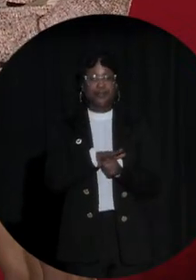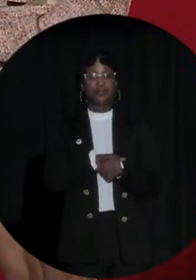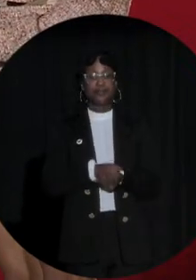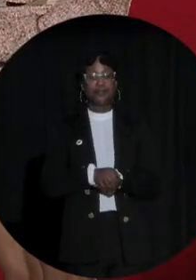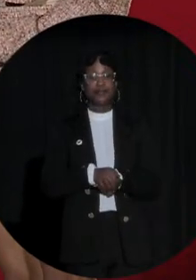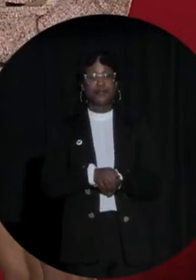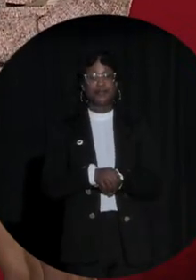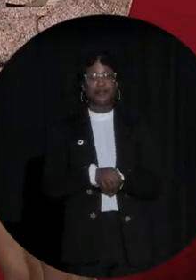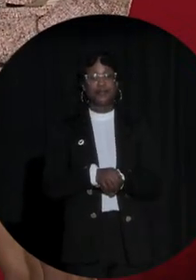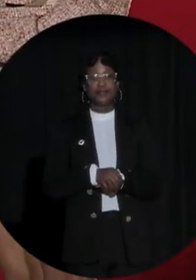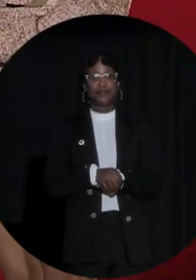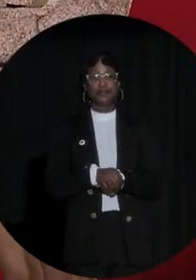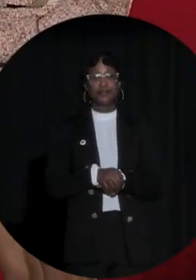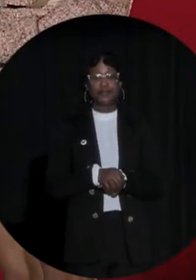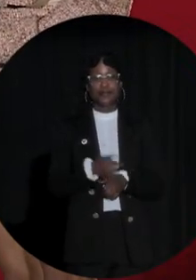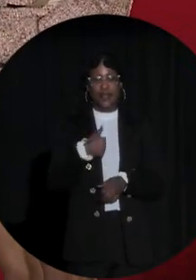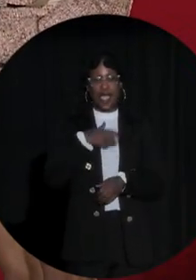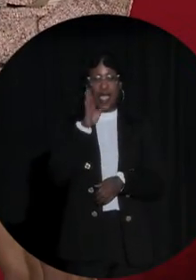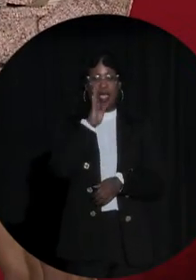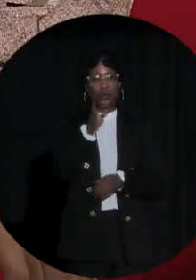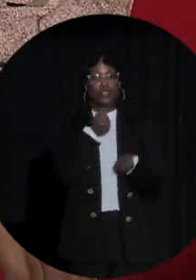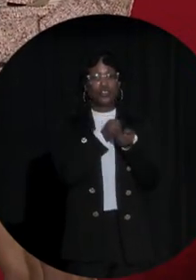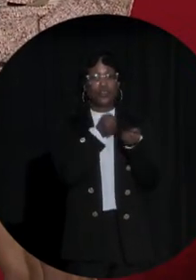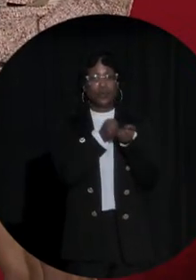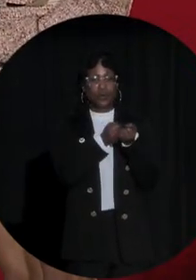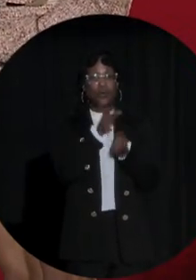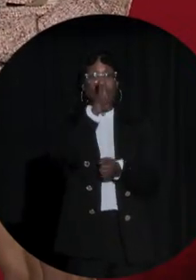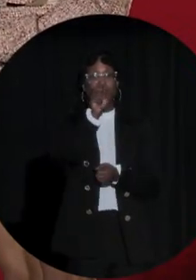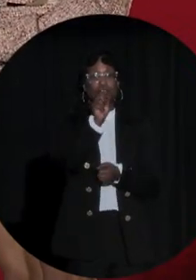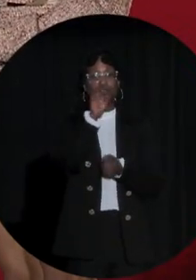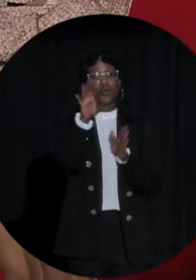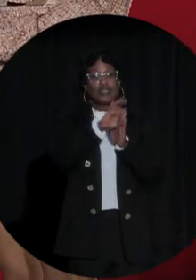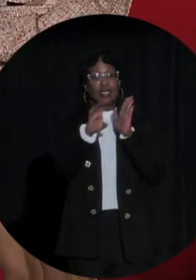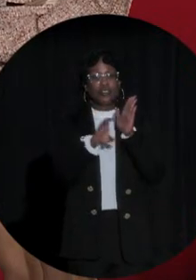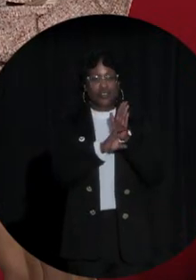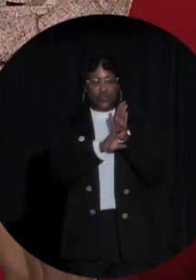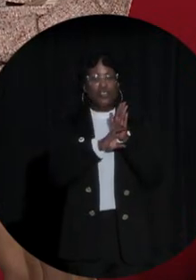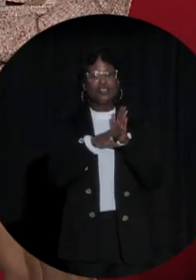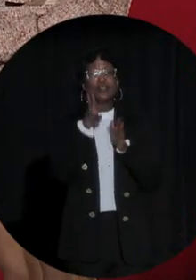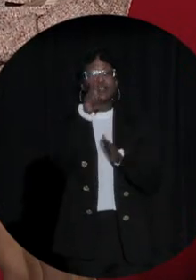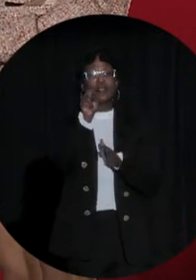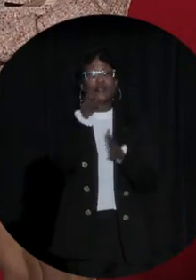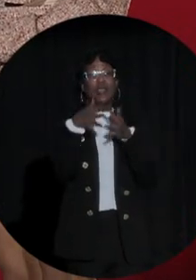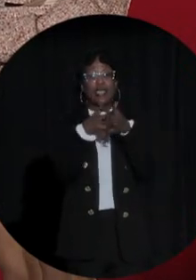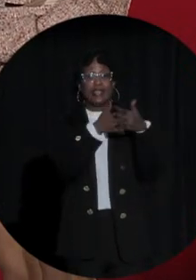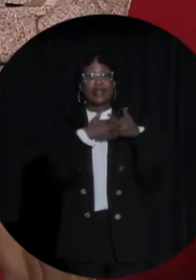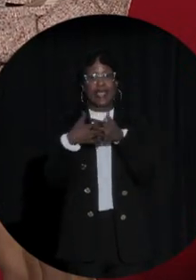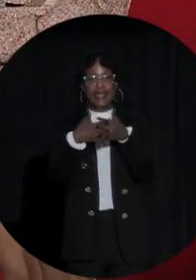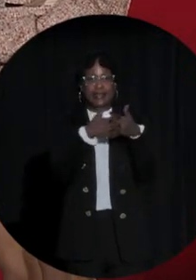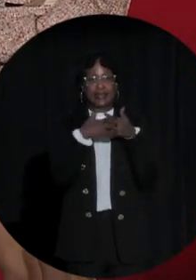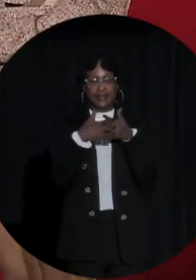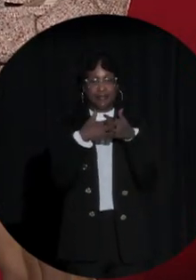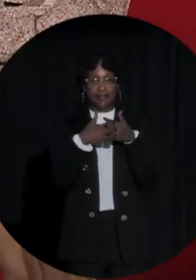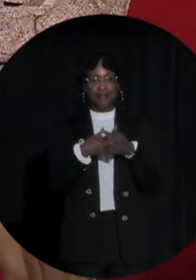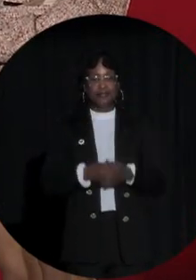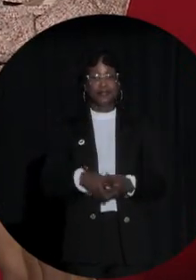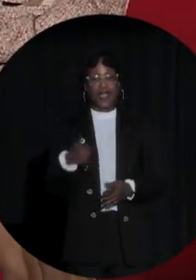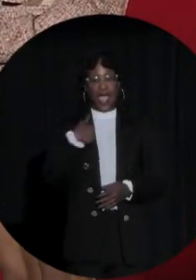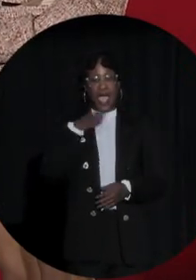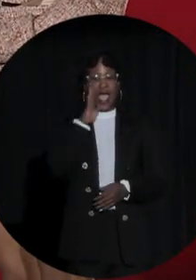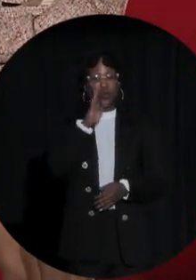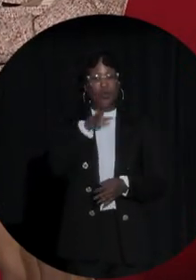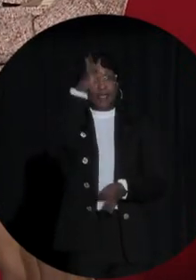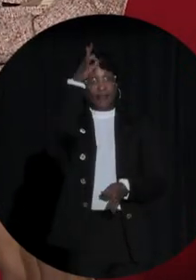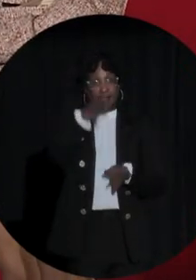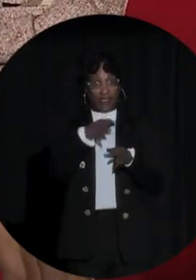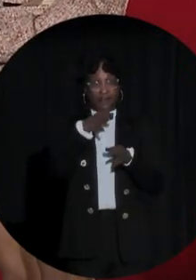the Constitution of the United States. That I will support the Constitution of the United States. And that I will be faithful. And that I